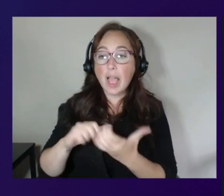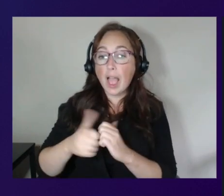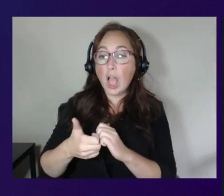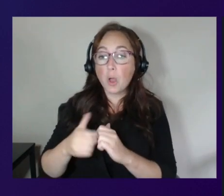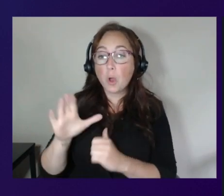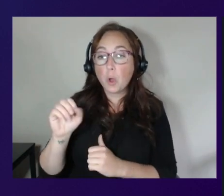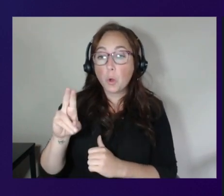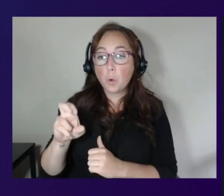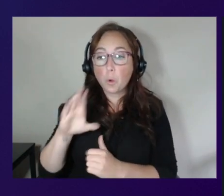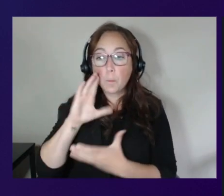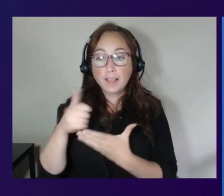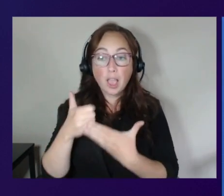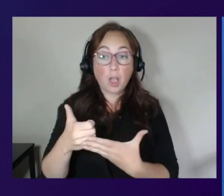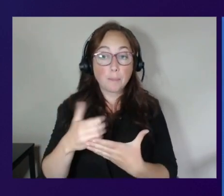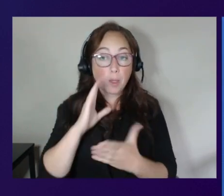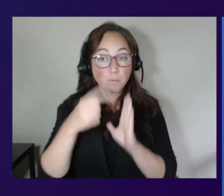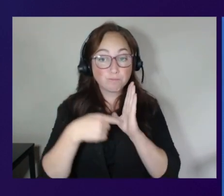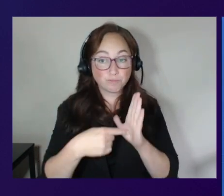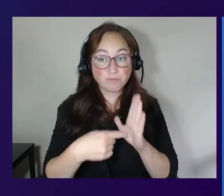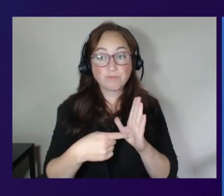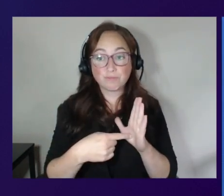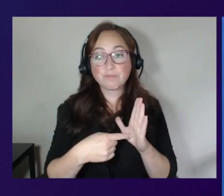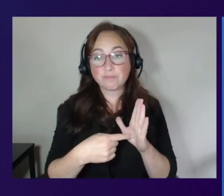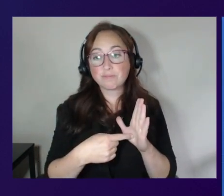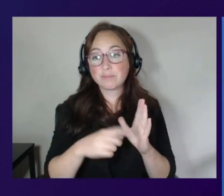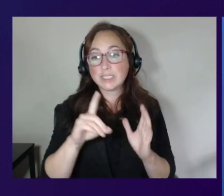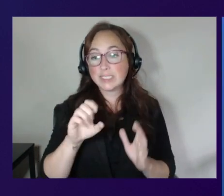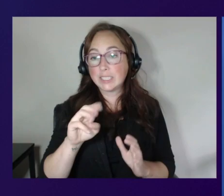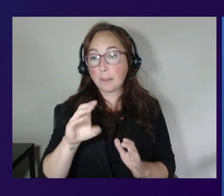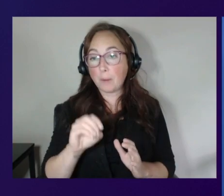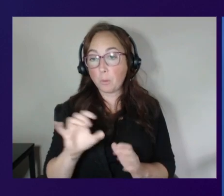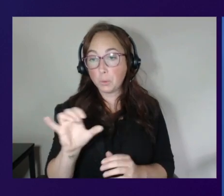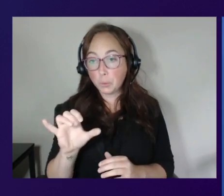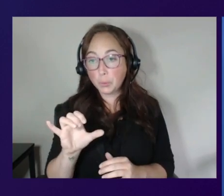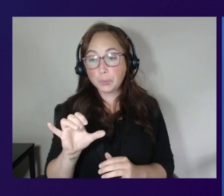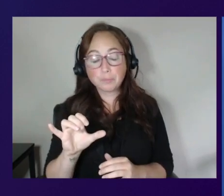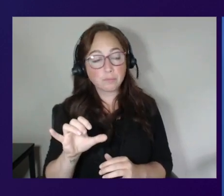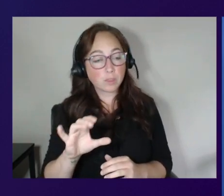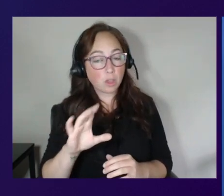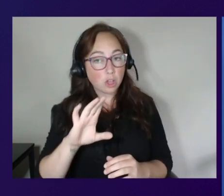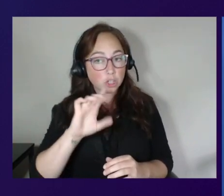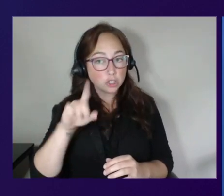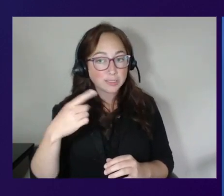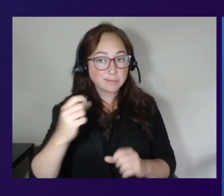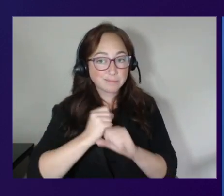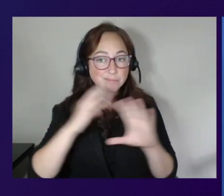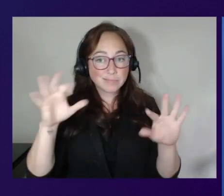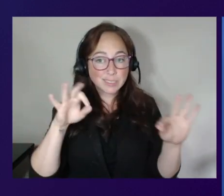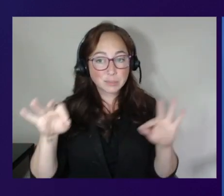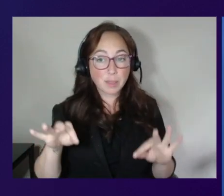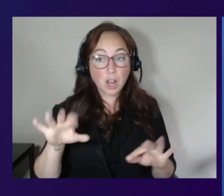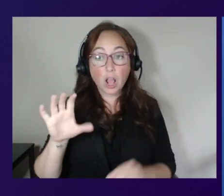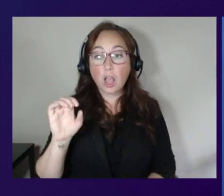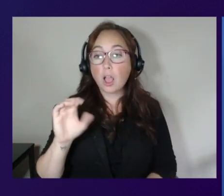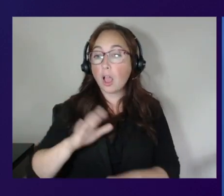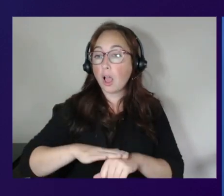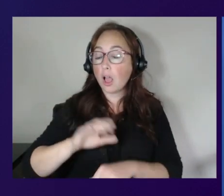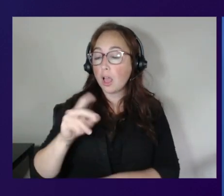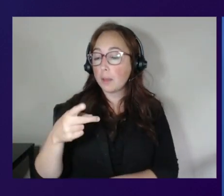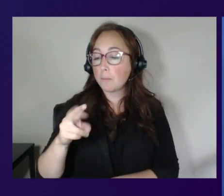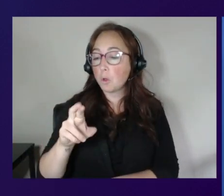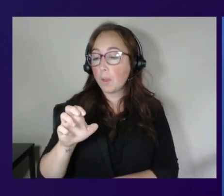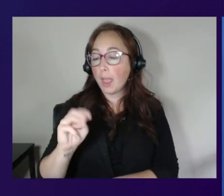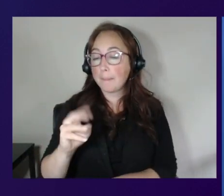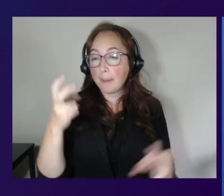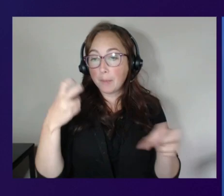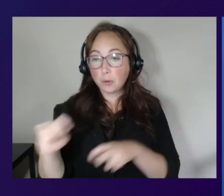too, of one of our great partners. Awesome. Yeah. Well, just to paint the picture, an on-prem migration for VDI. So for